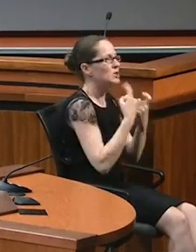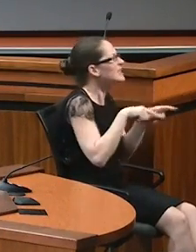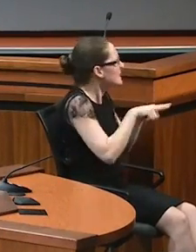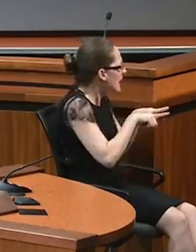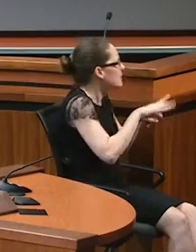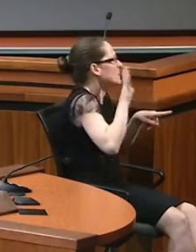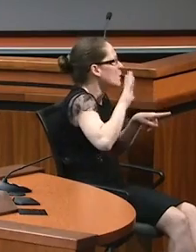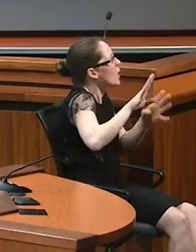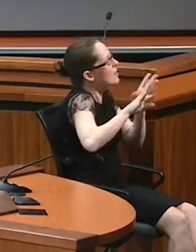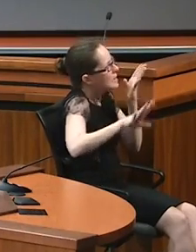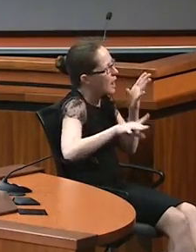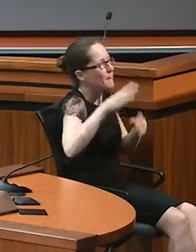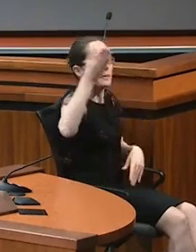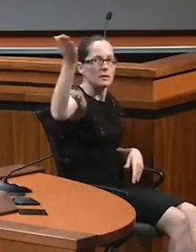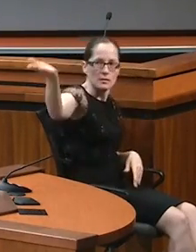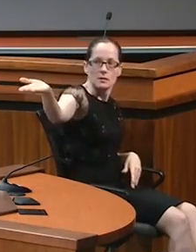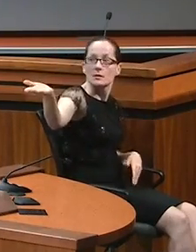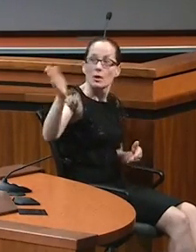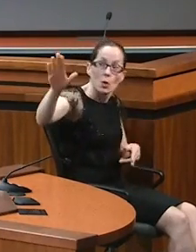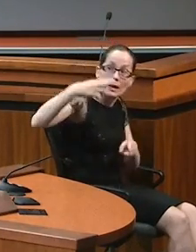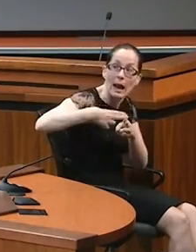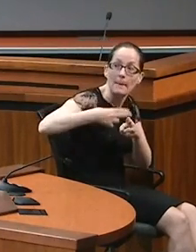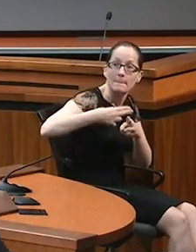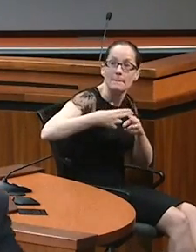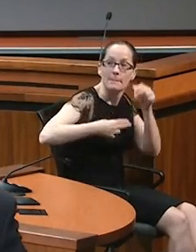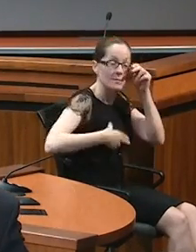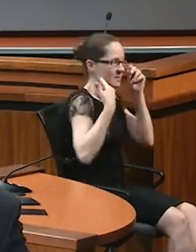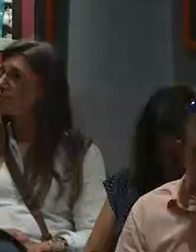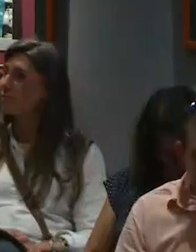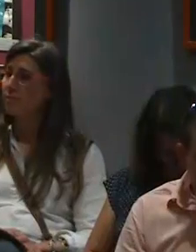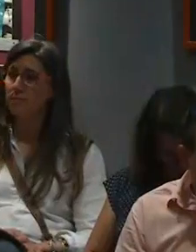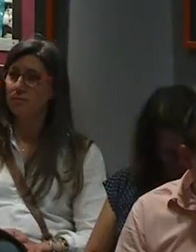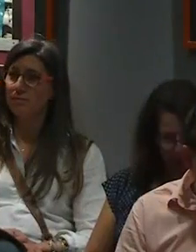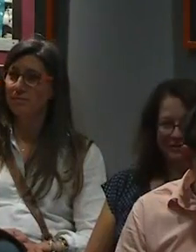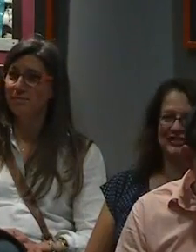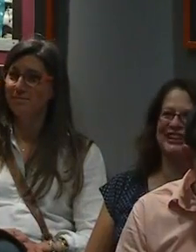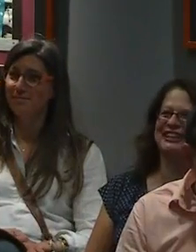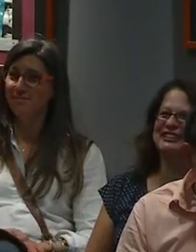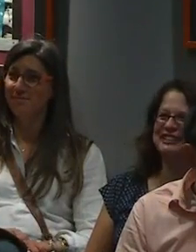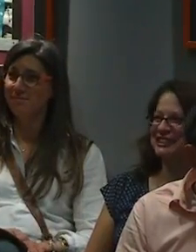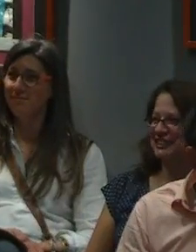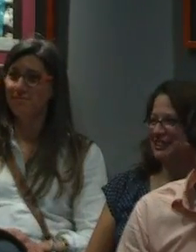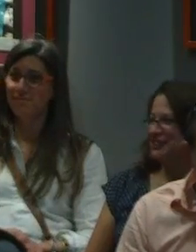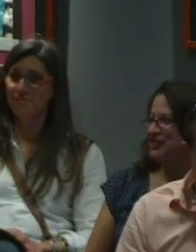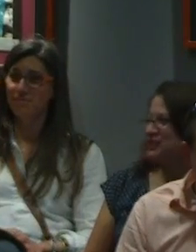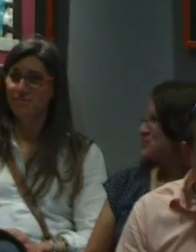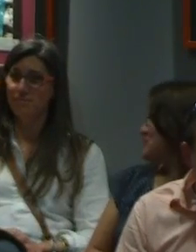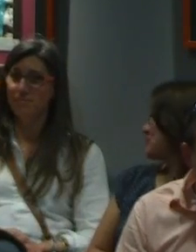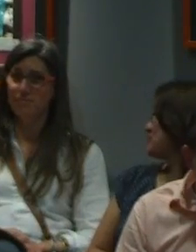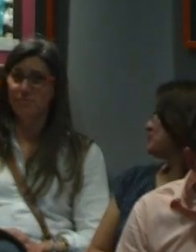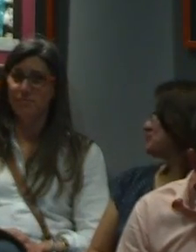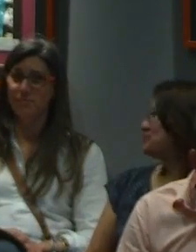before. Quick question. If you could say your name. Dan. Hey, guys. Quick question about the 100-year